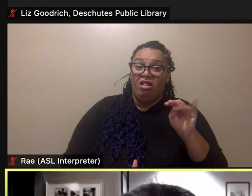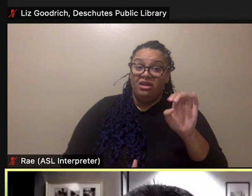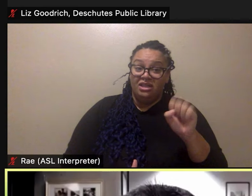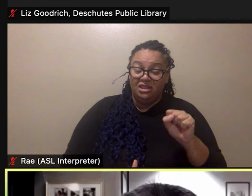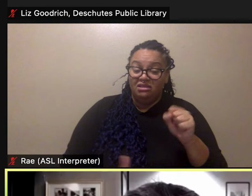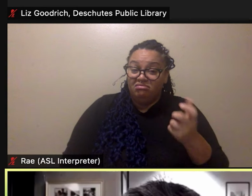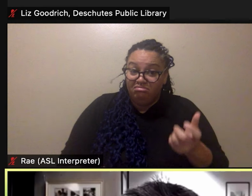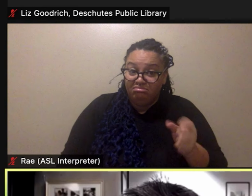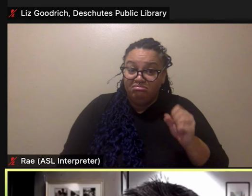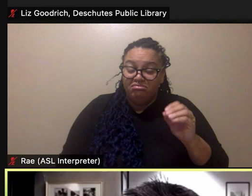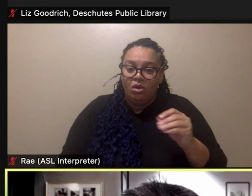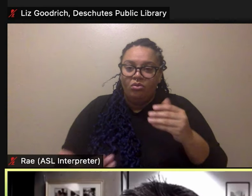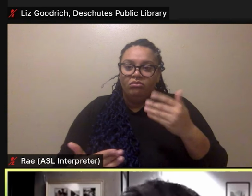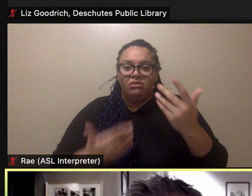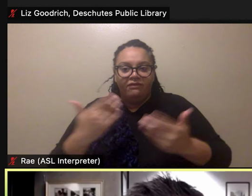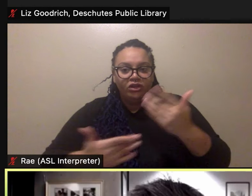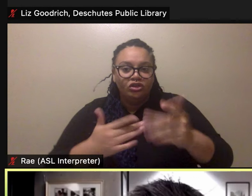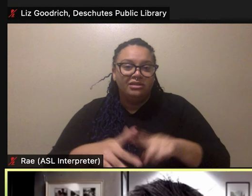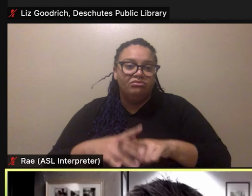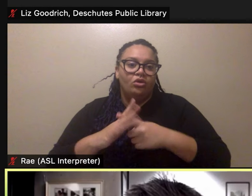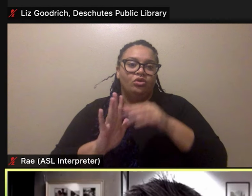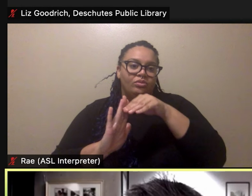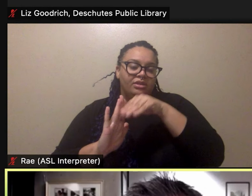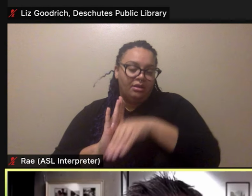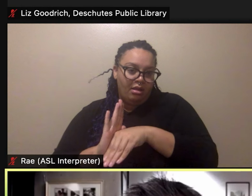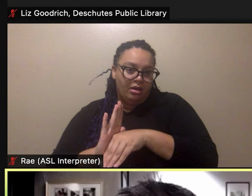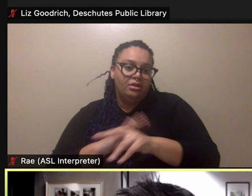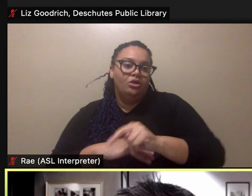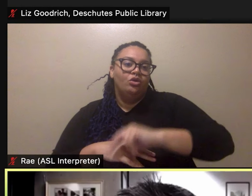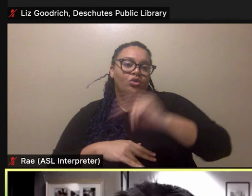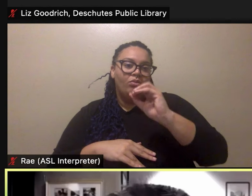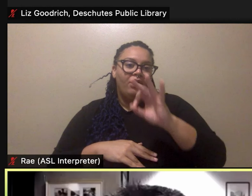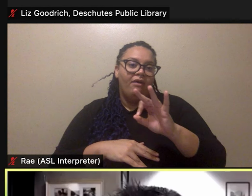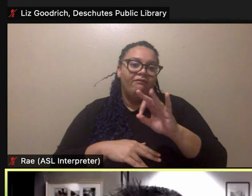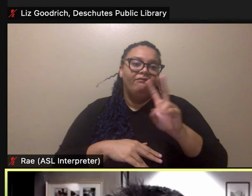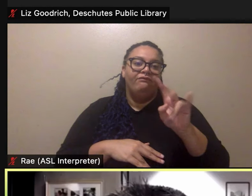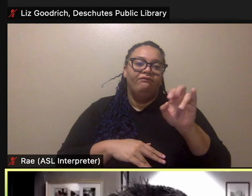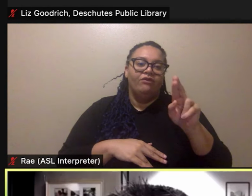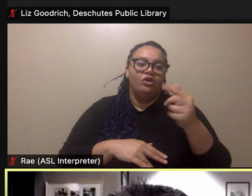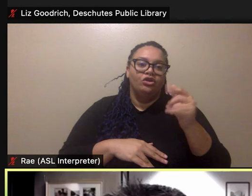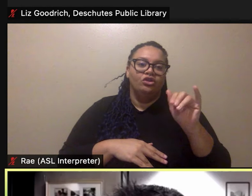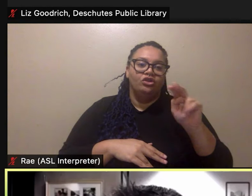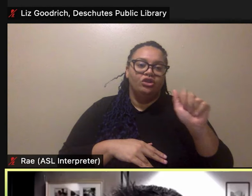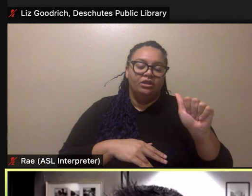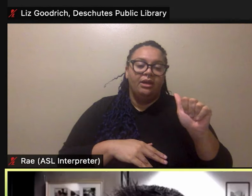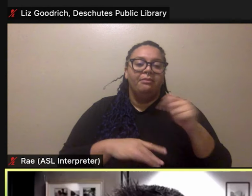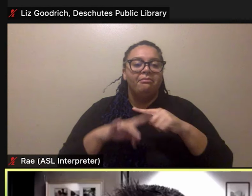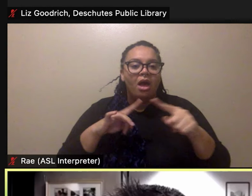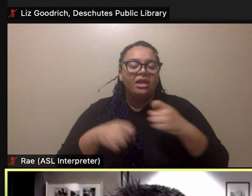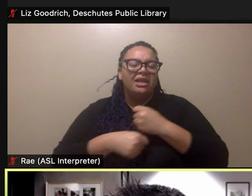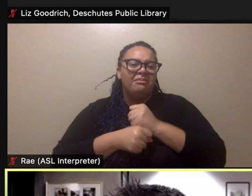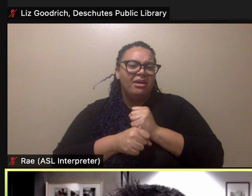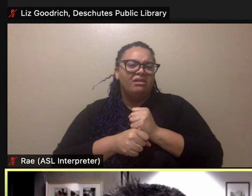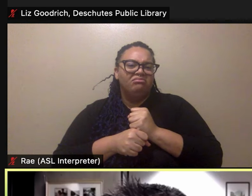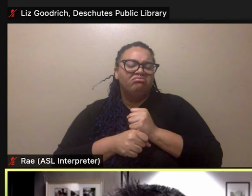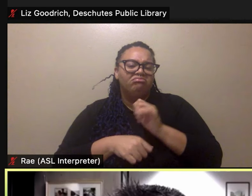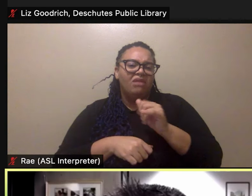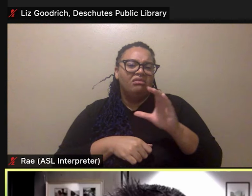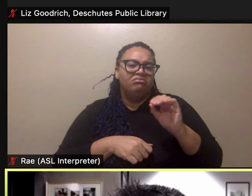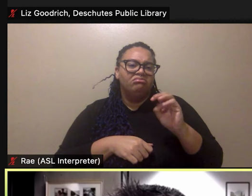It eventually started to decline north of Virginia. But they made this compromise, and they kind